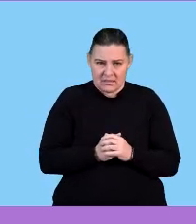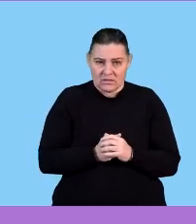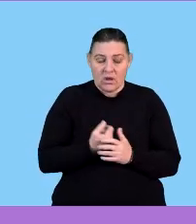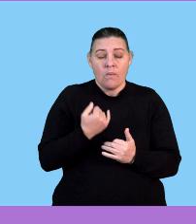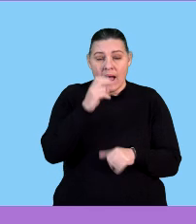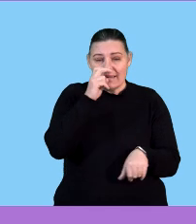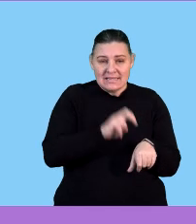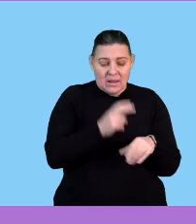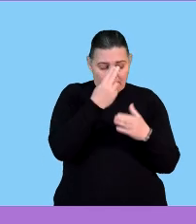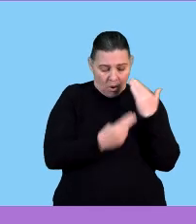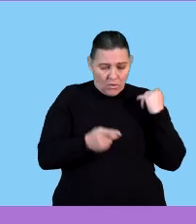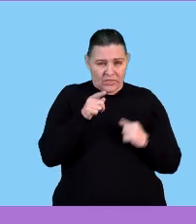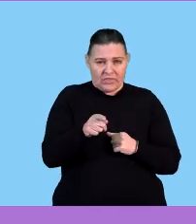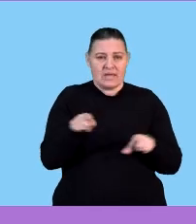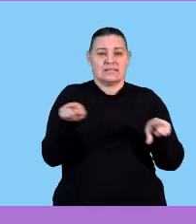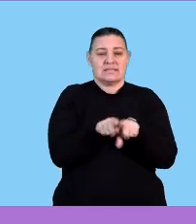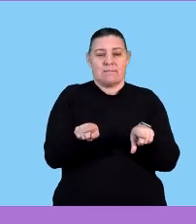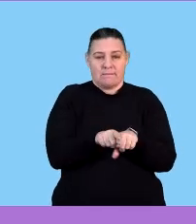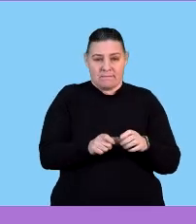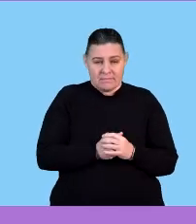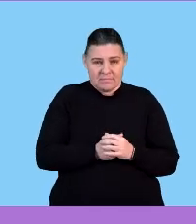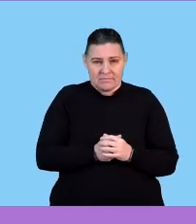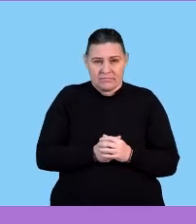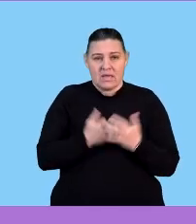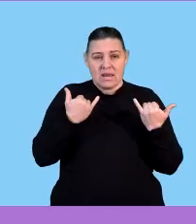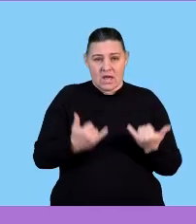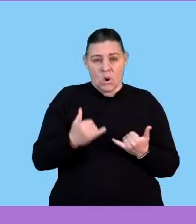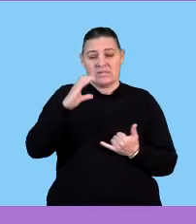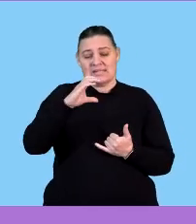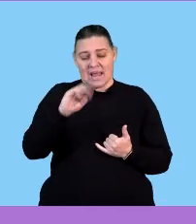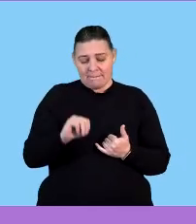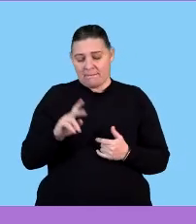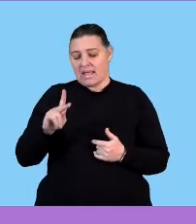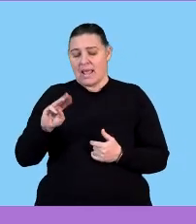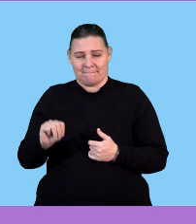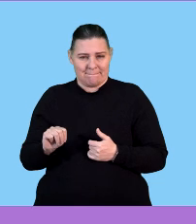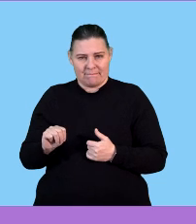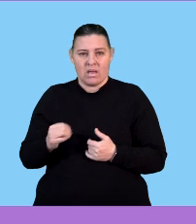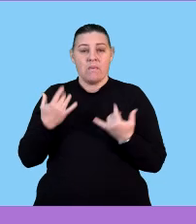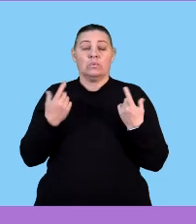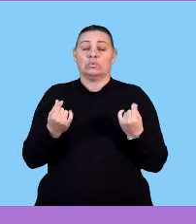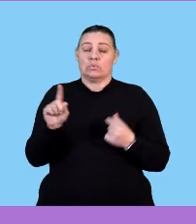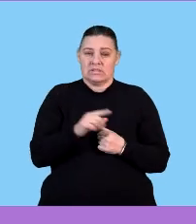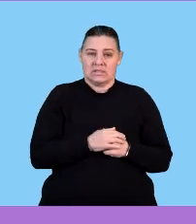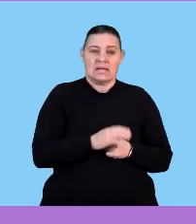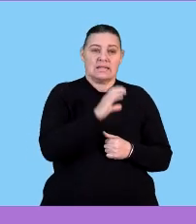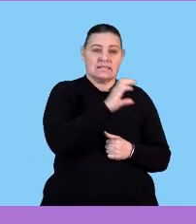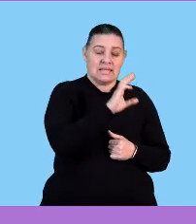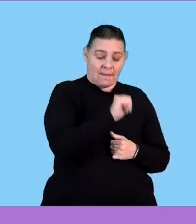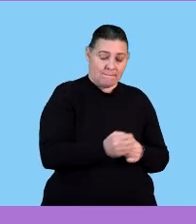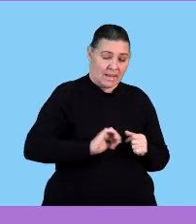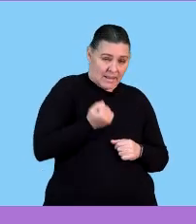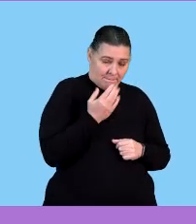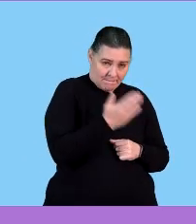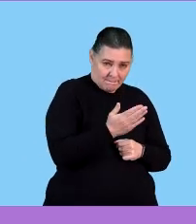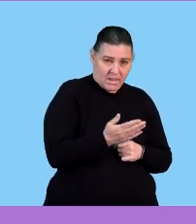is I need to make both of these the same. It's currently in centimeters and kilometers. So what have I done here? Centimeters